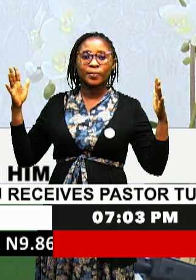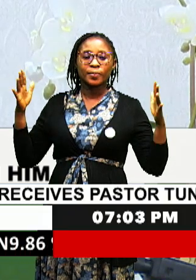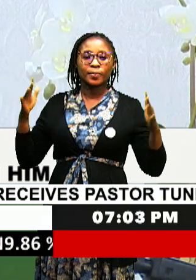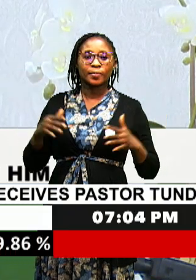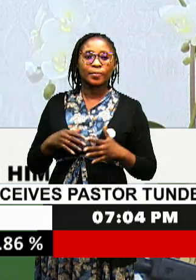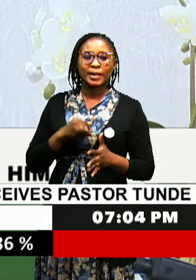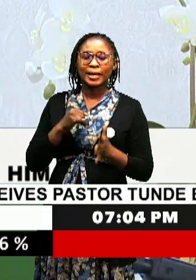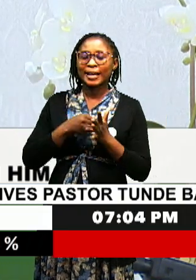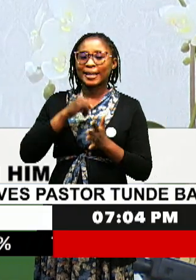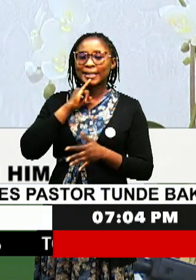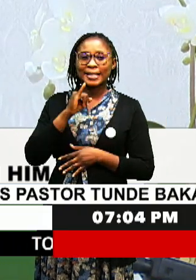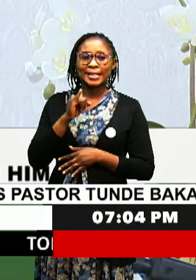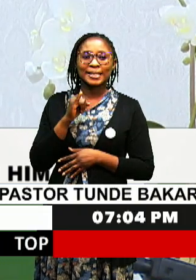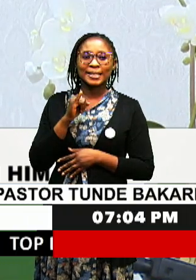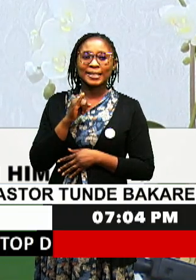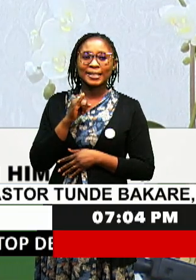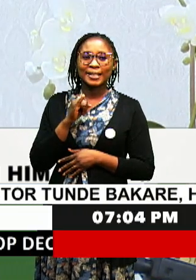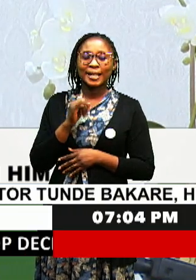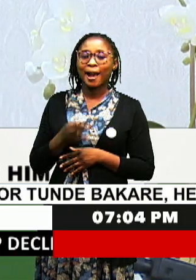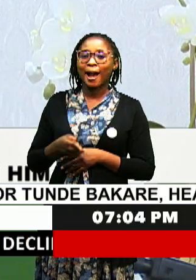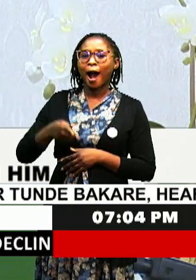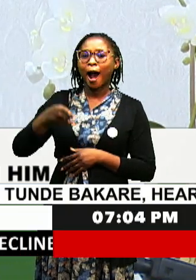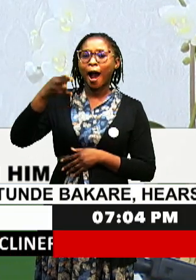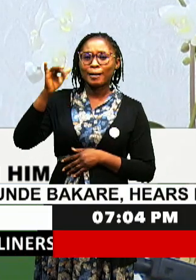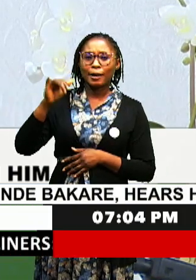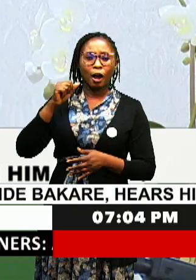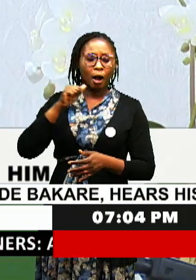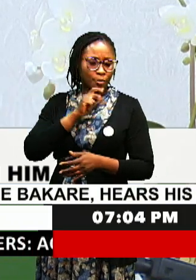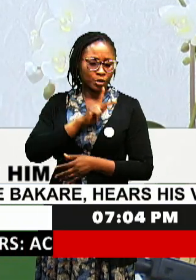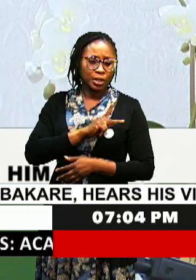It is highly remarkable.